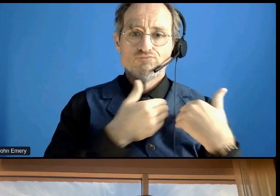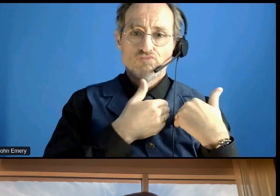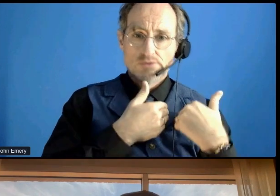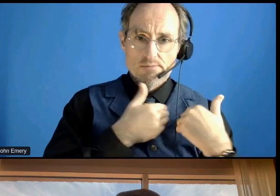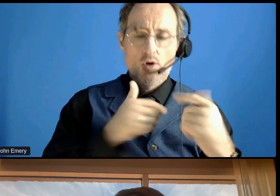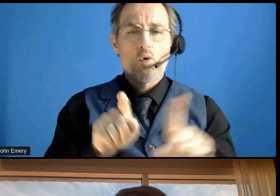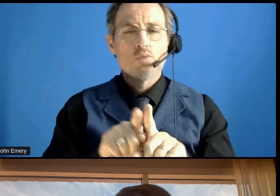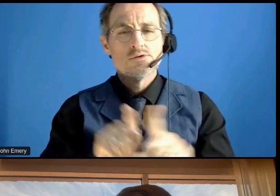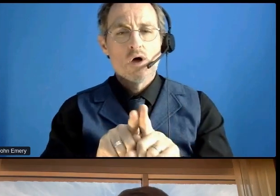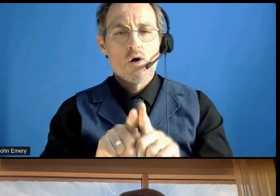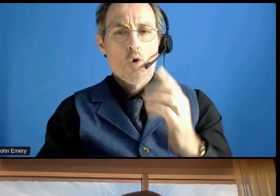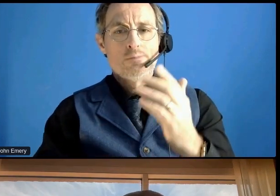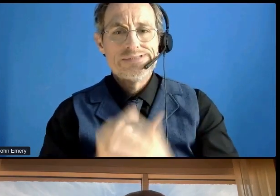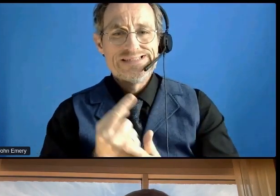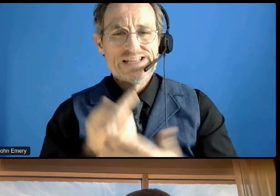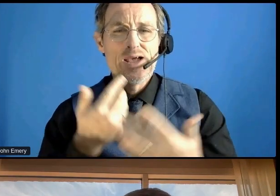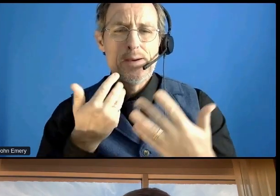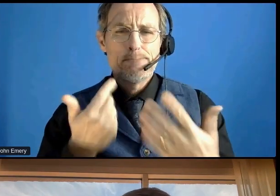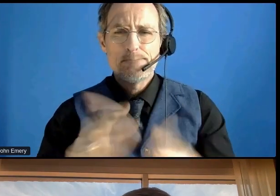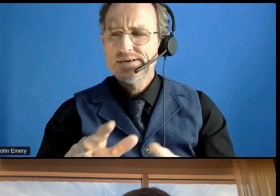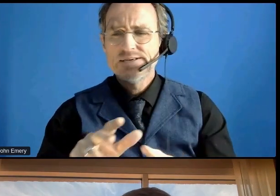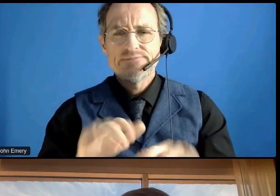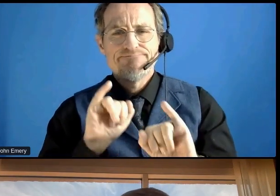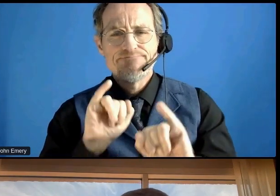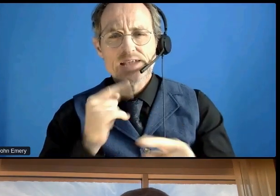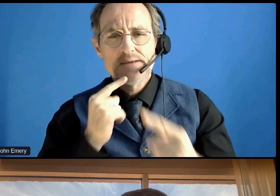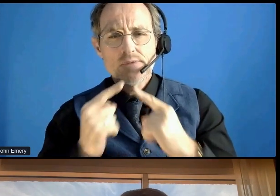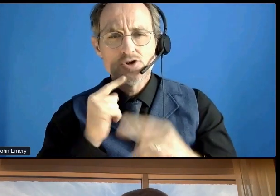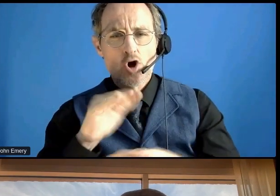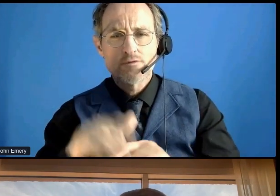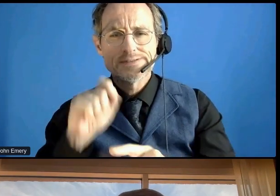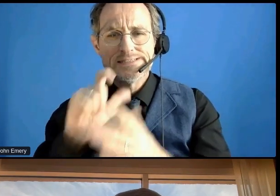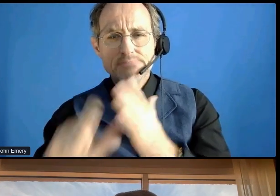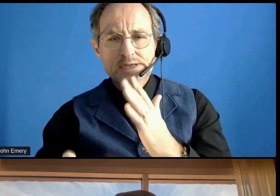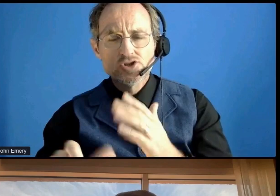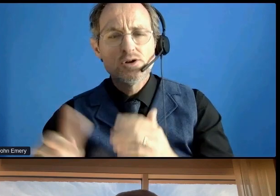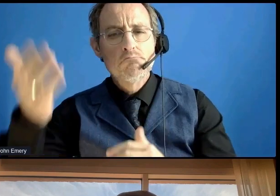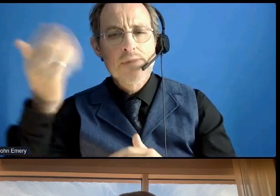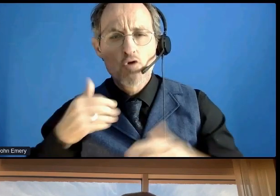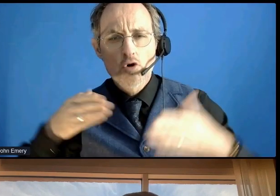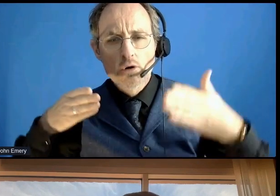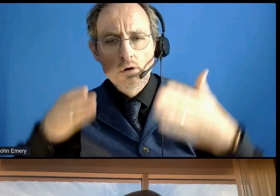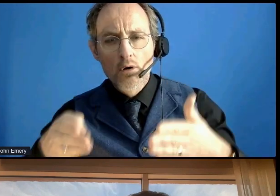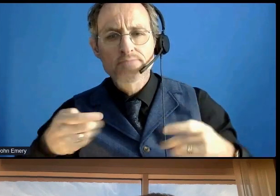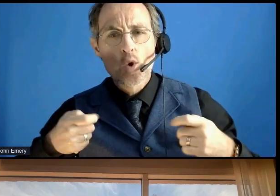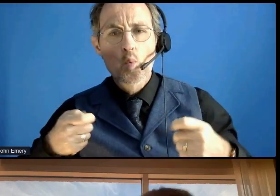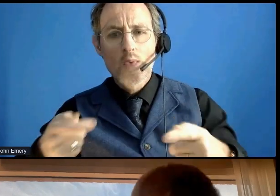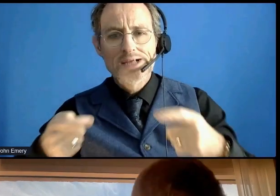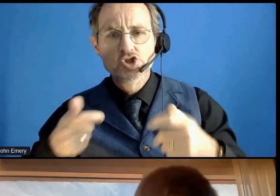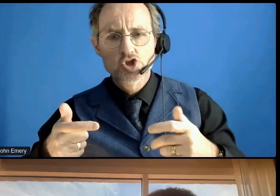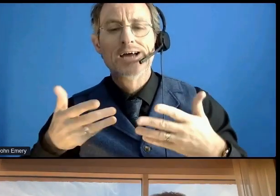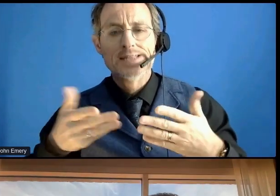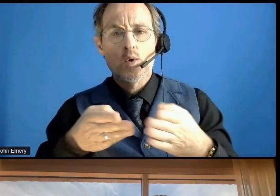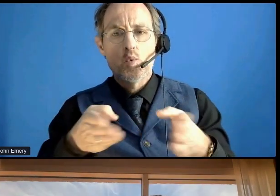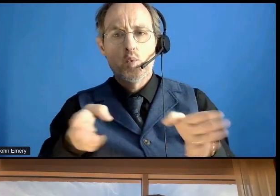We're broadening the understanding beyond just wheelchairs and thinking very holistically and spreading the message